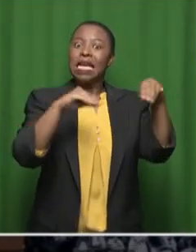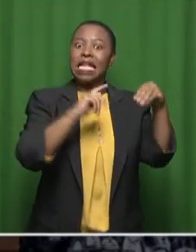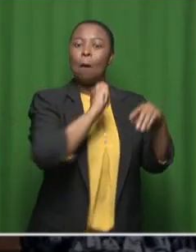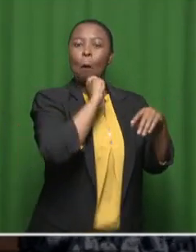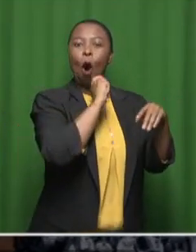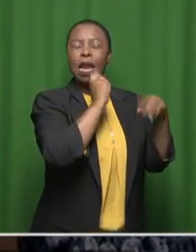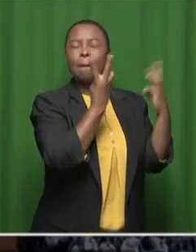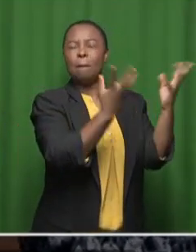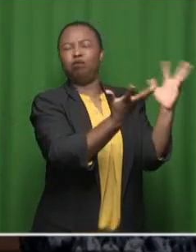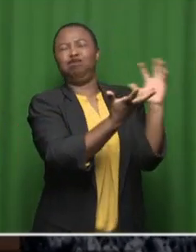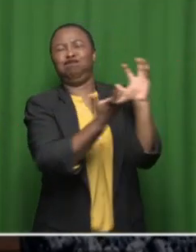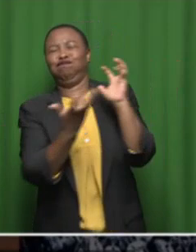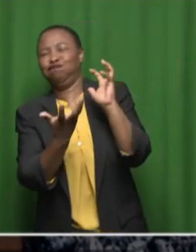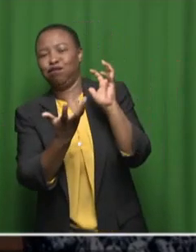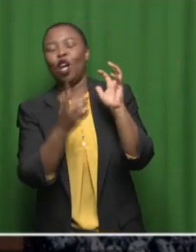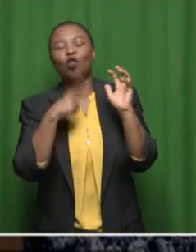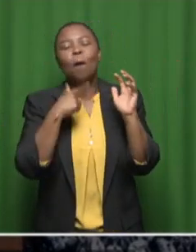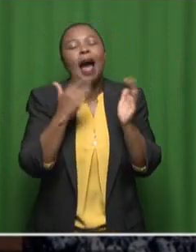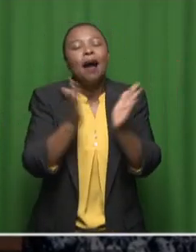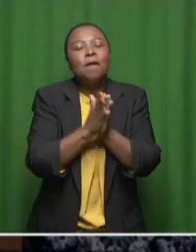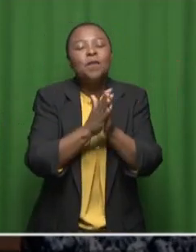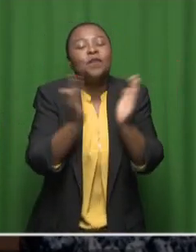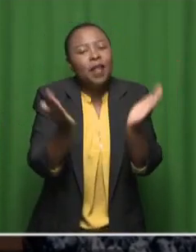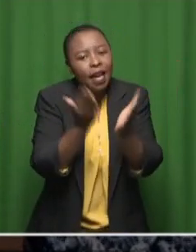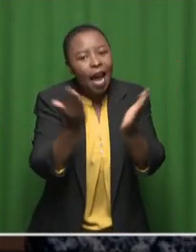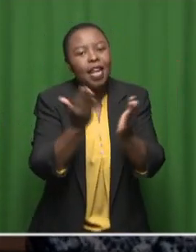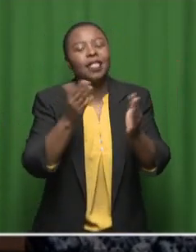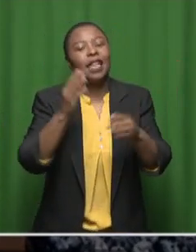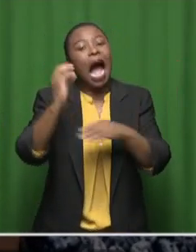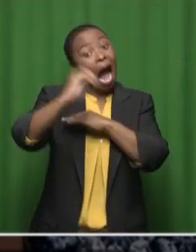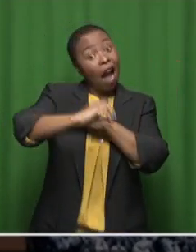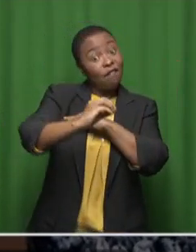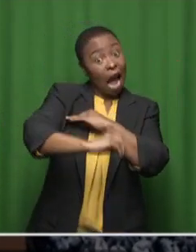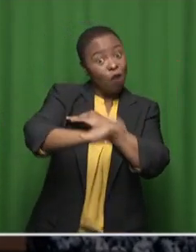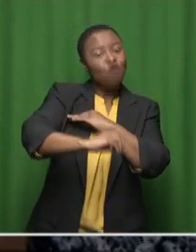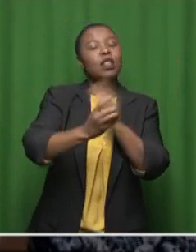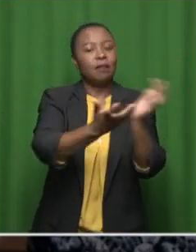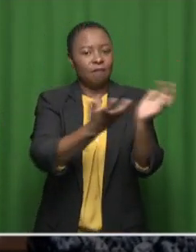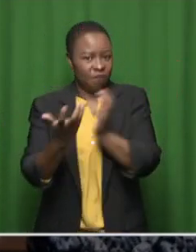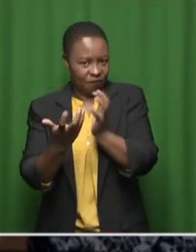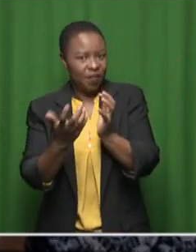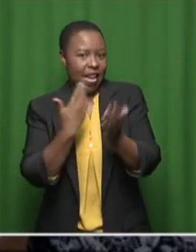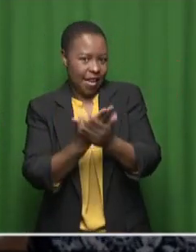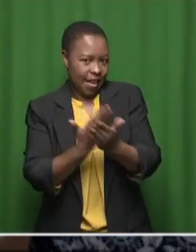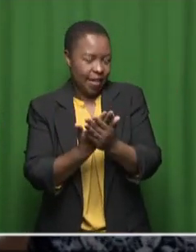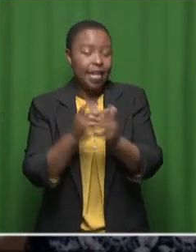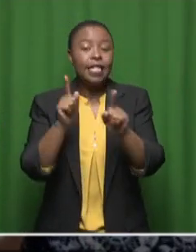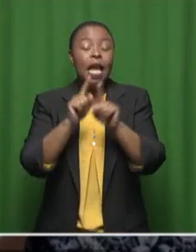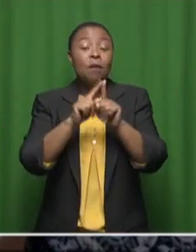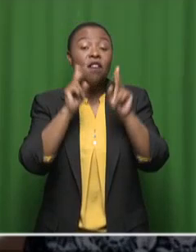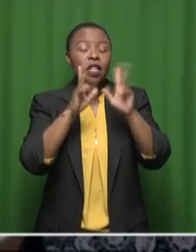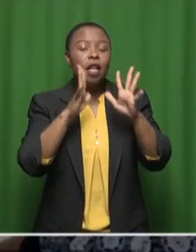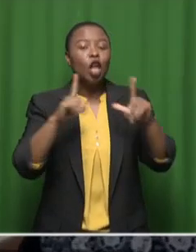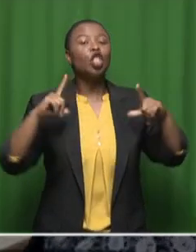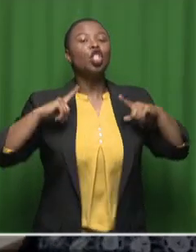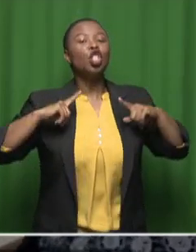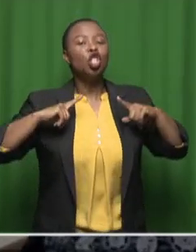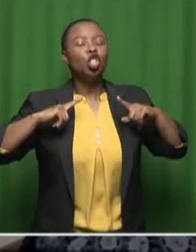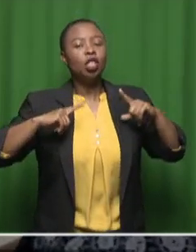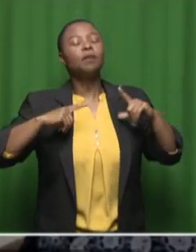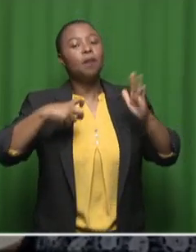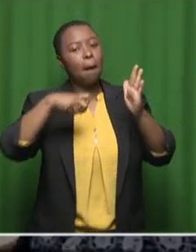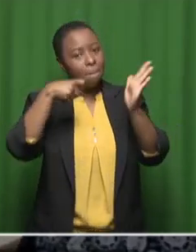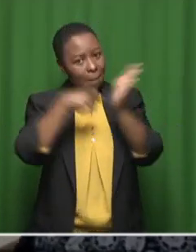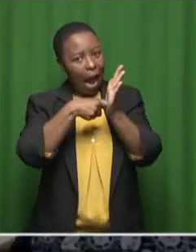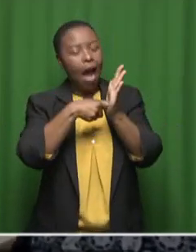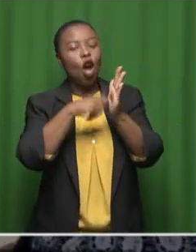morning. So we encourage people to come in the afternoon. We also encourage visitors to actually pre-purchase their tickets online